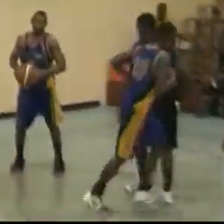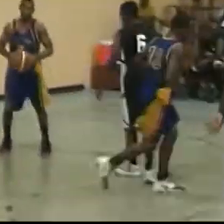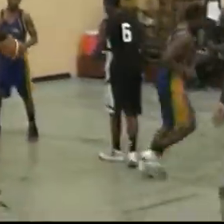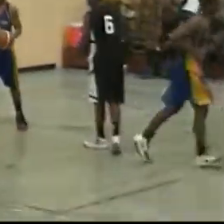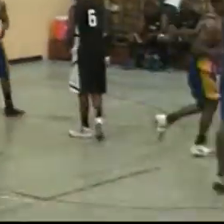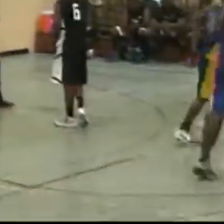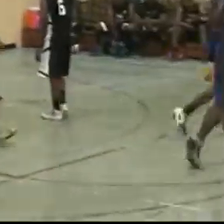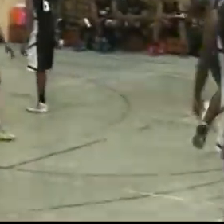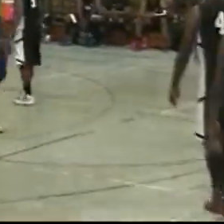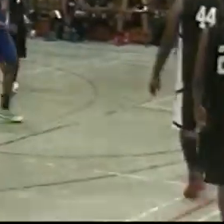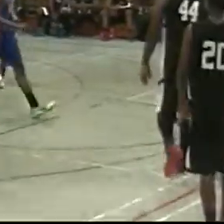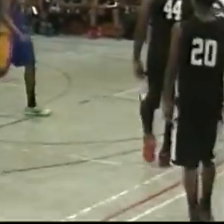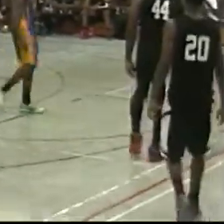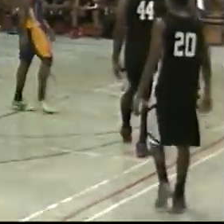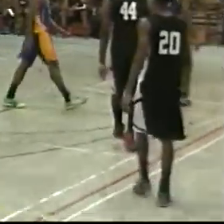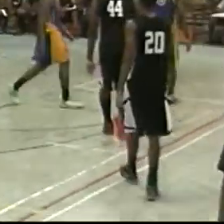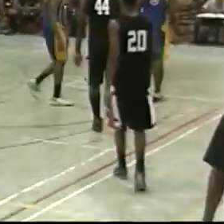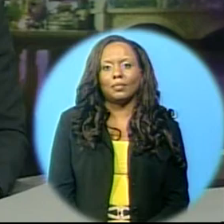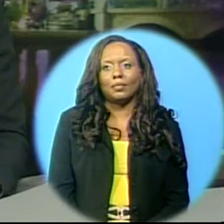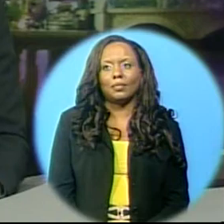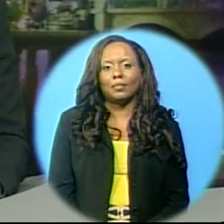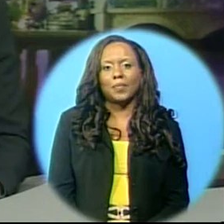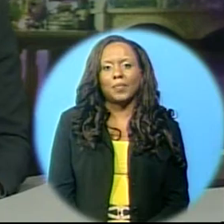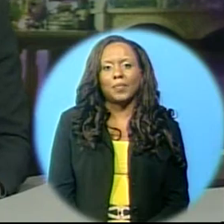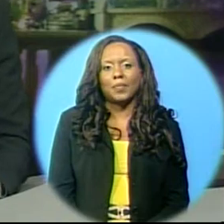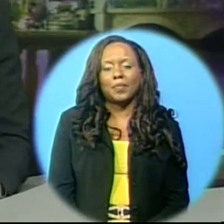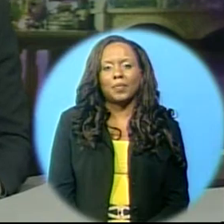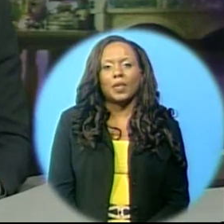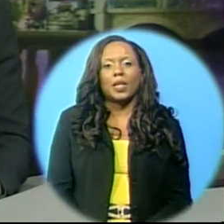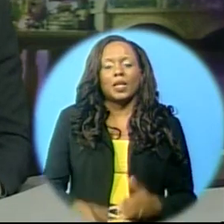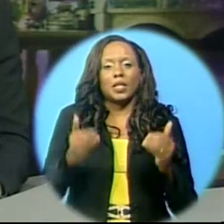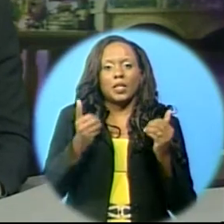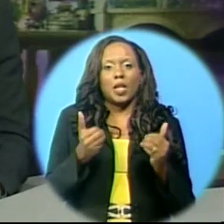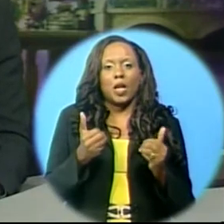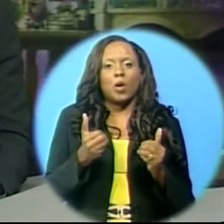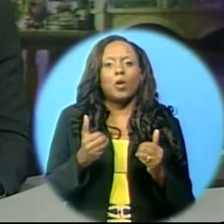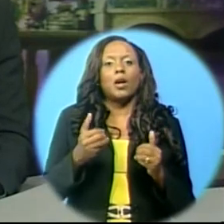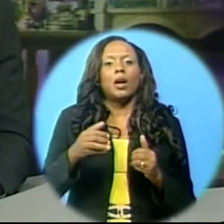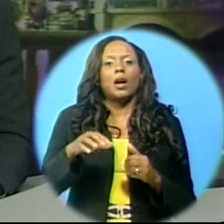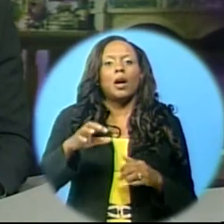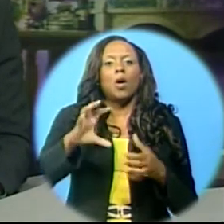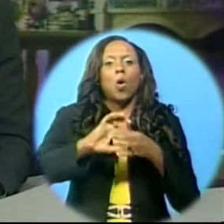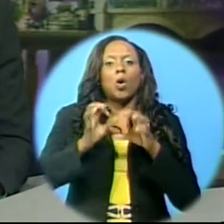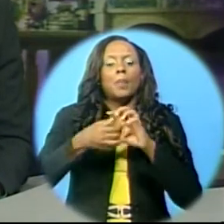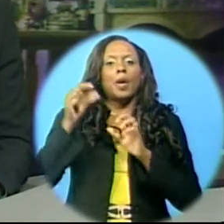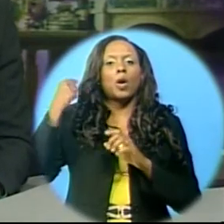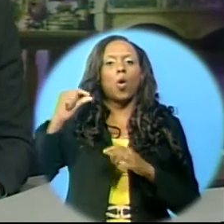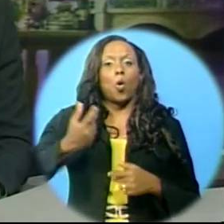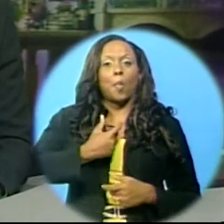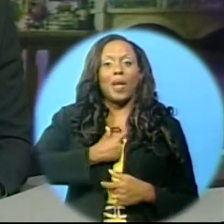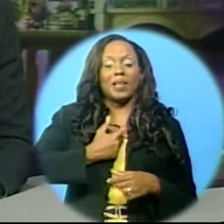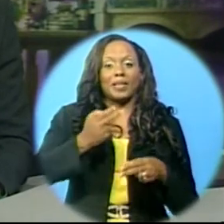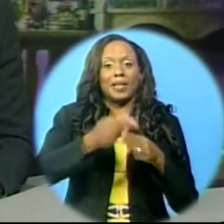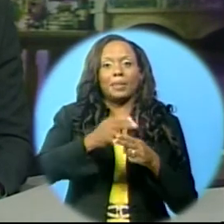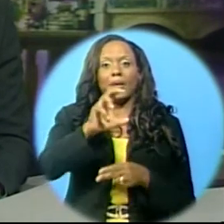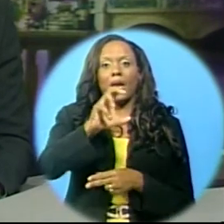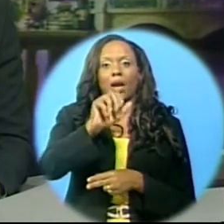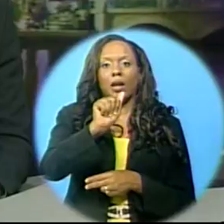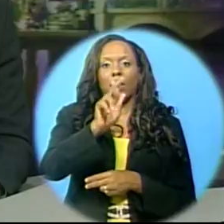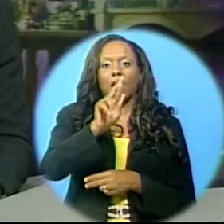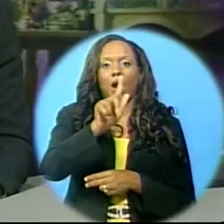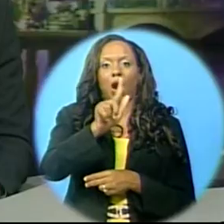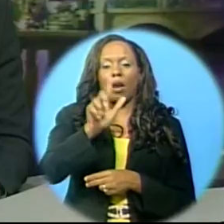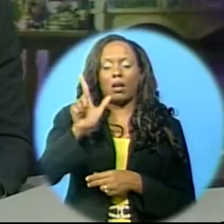Lakers won 71-67. Thank you, Shane. 9-time Olympic gold medalist Carl Lewis will be back in